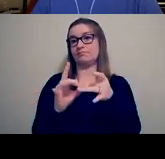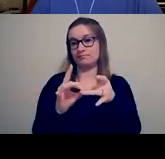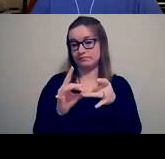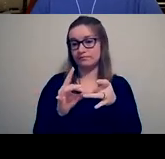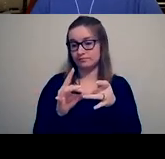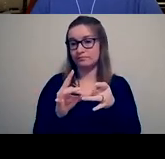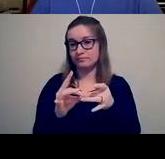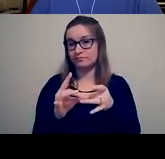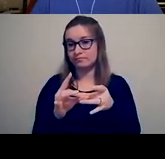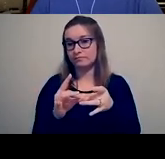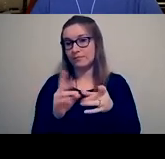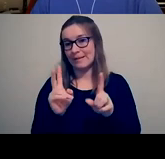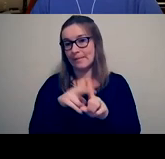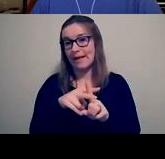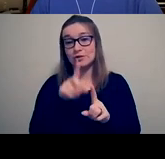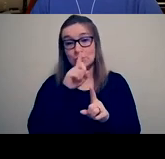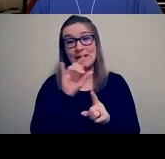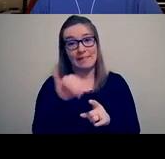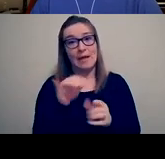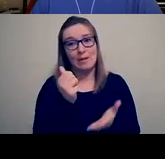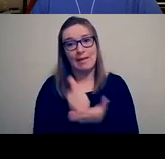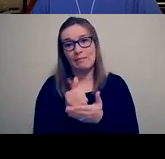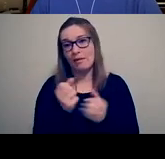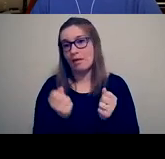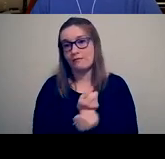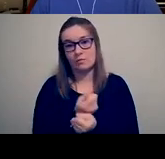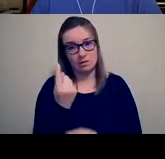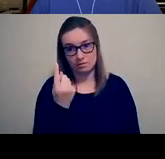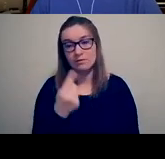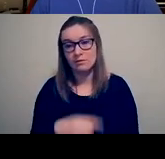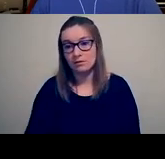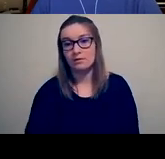that really would help everyone